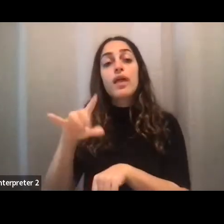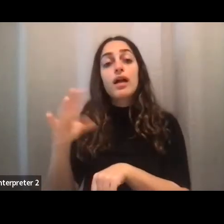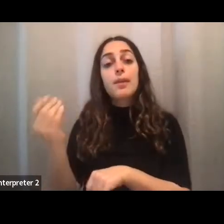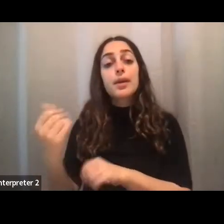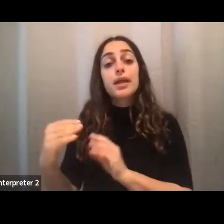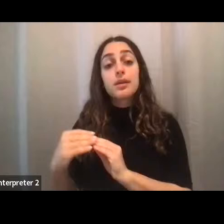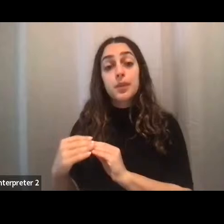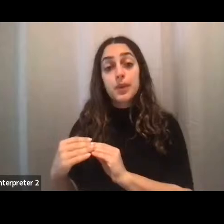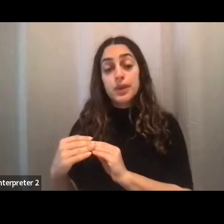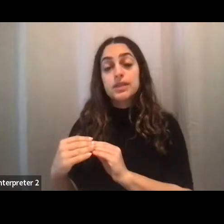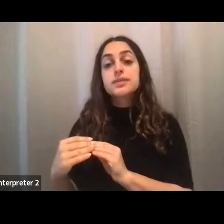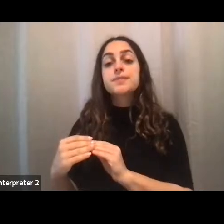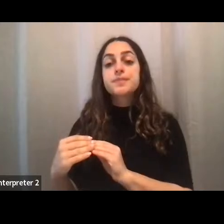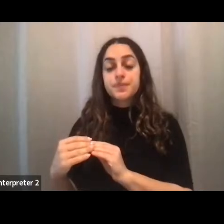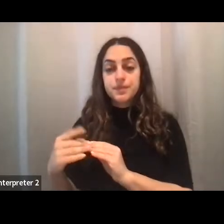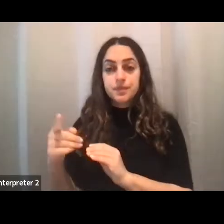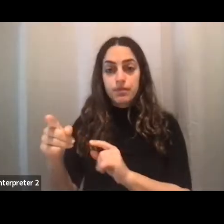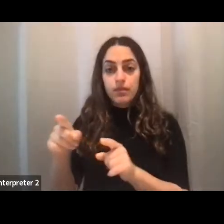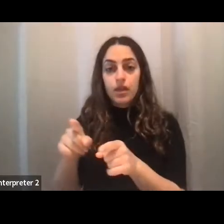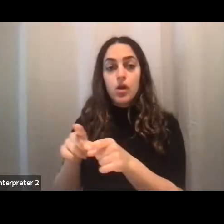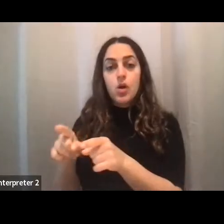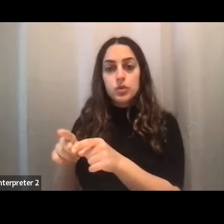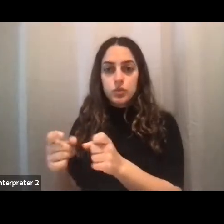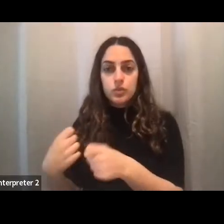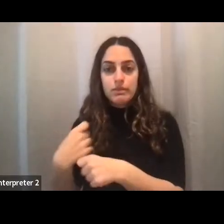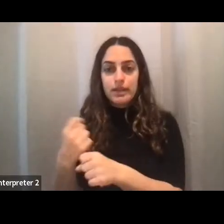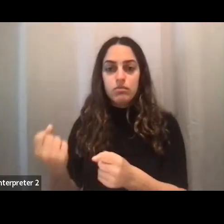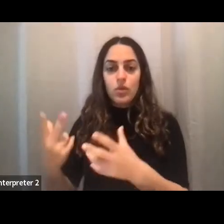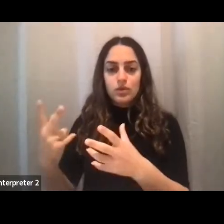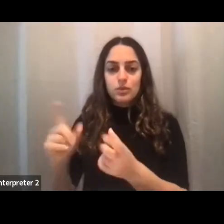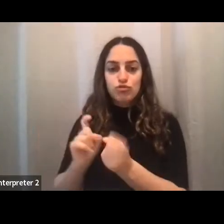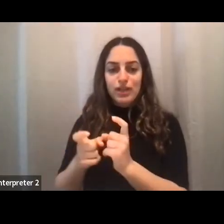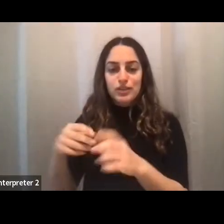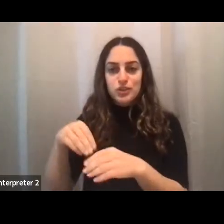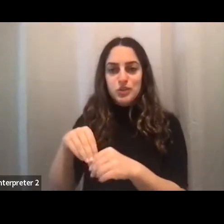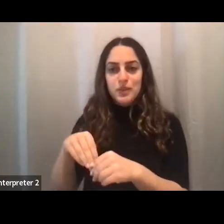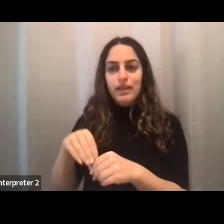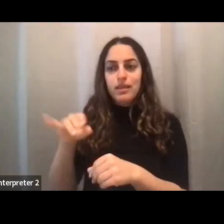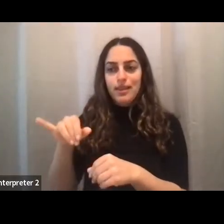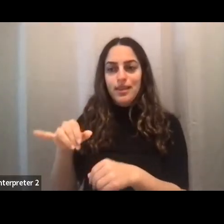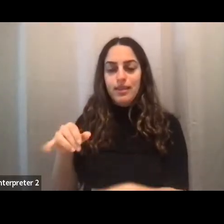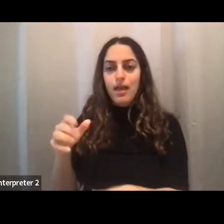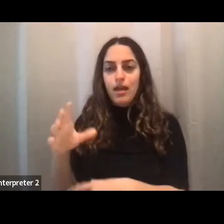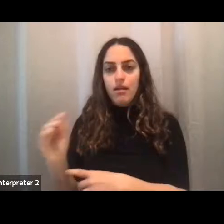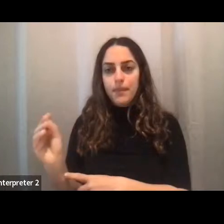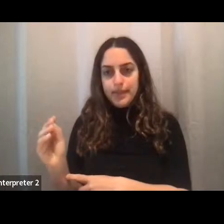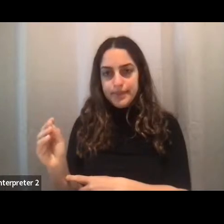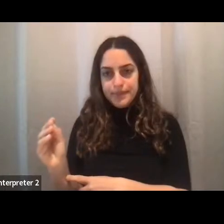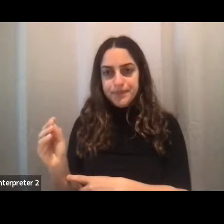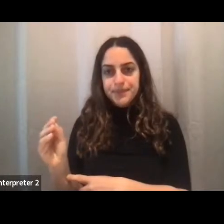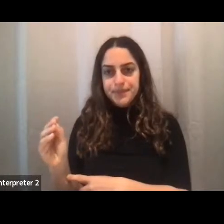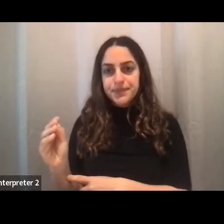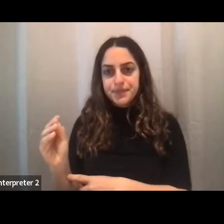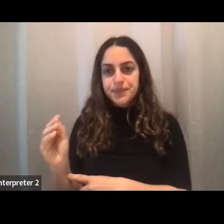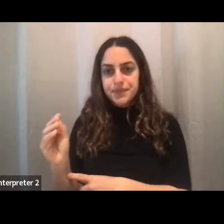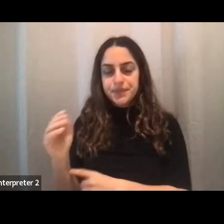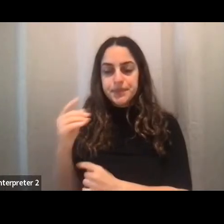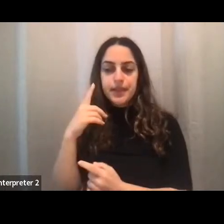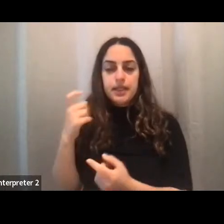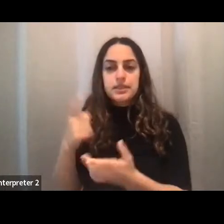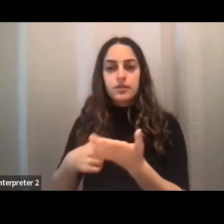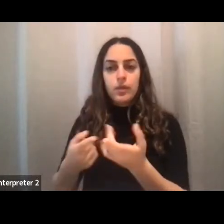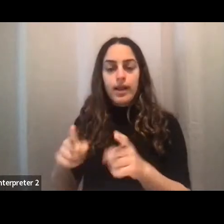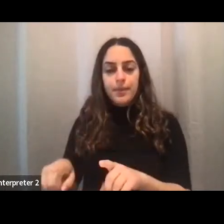and they also made multiple changes within that company as a result of what took place with